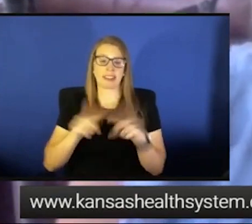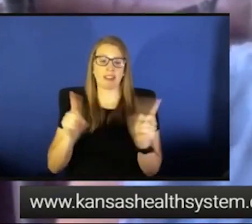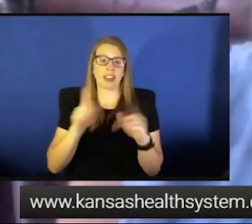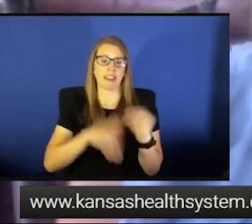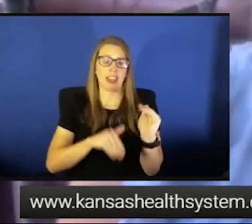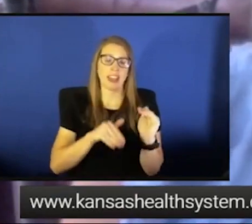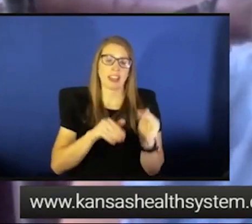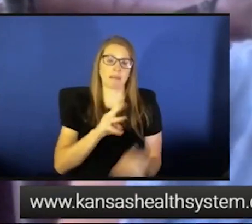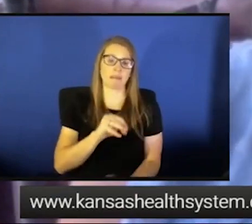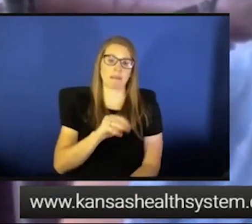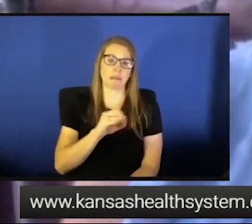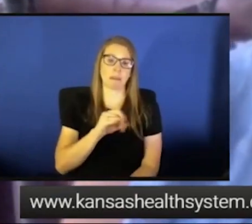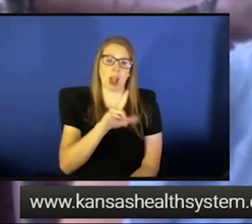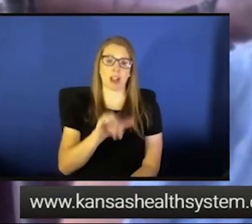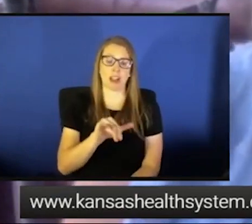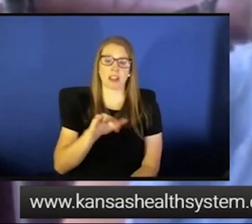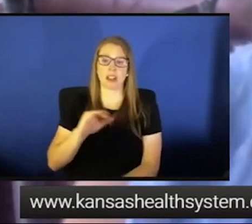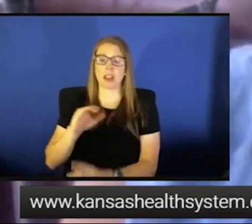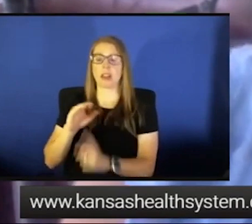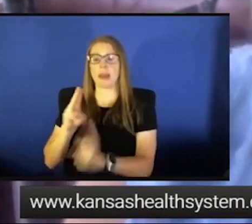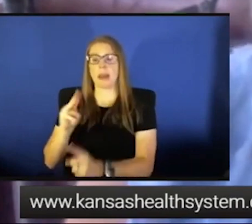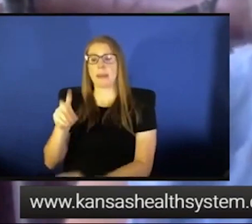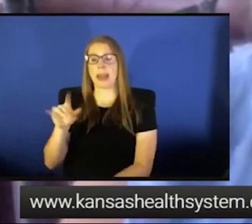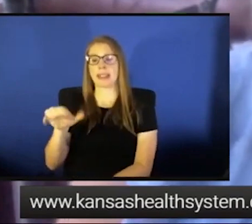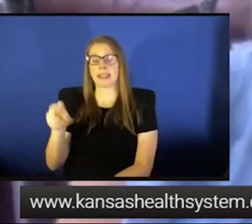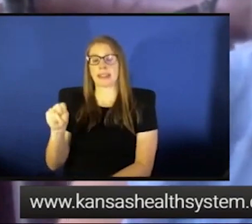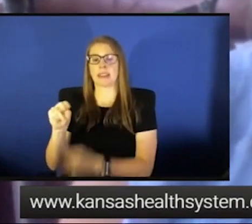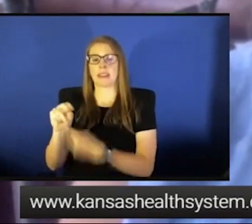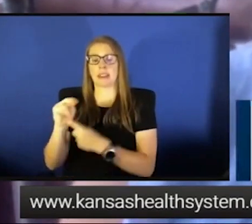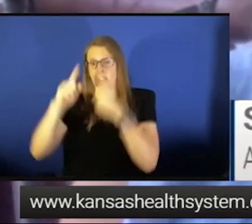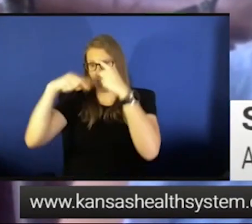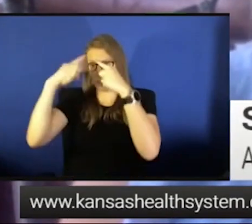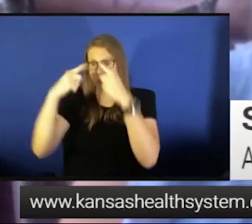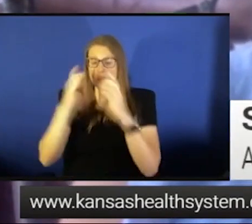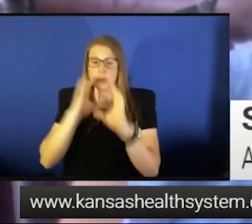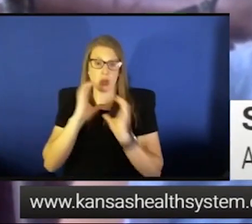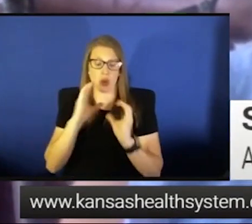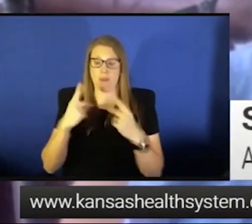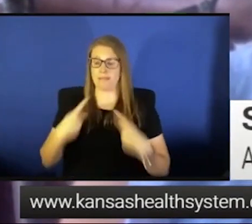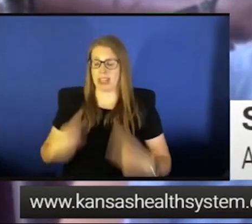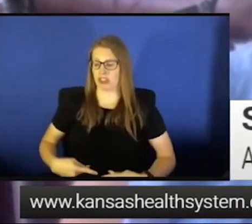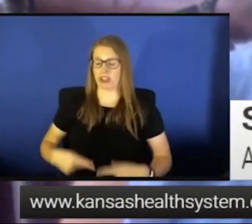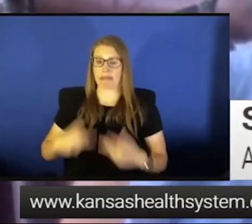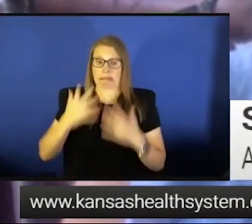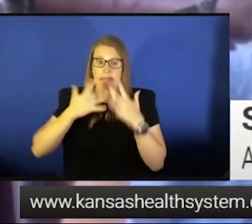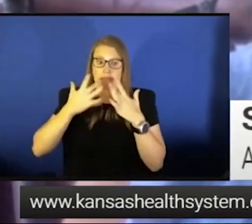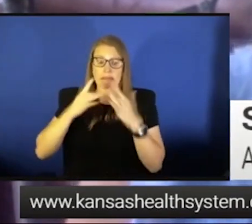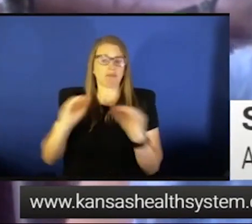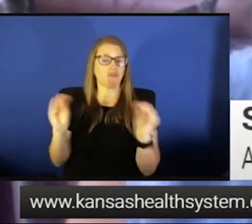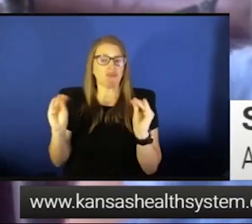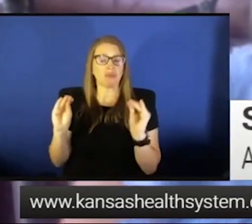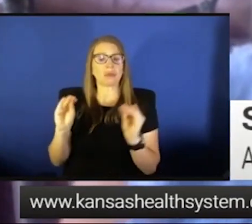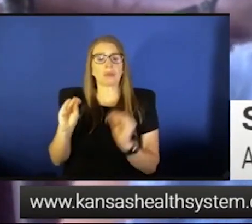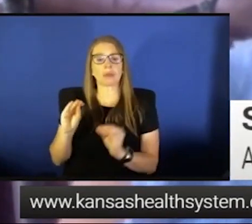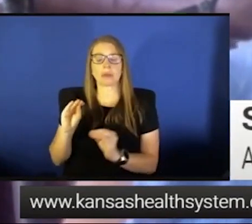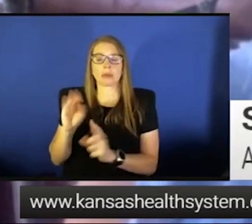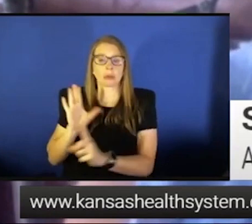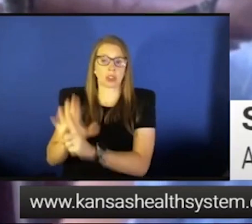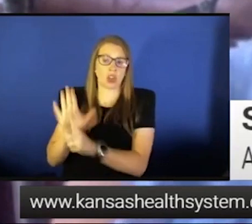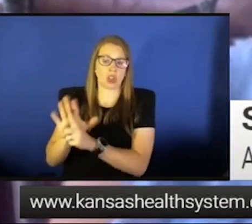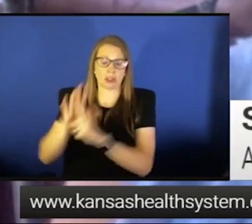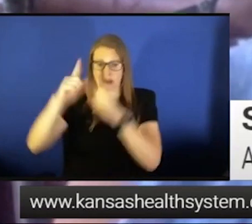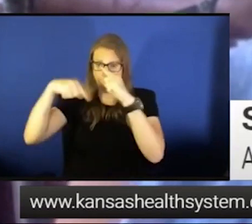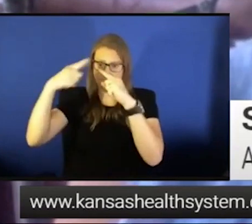Madeline's are all cognitive. She doesn't have any communication or physical deficits at all. Hers are completely